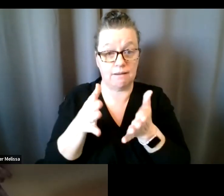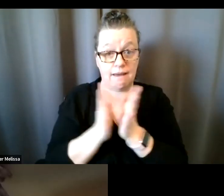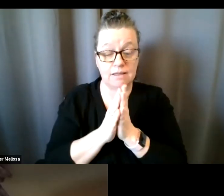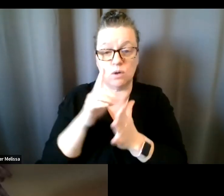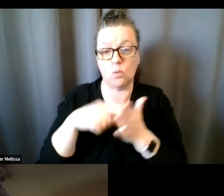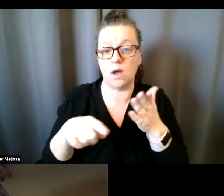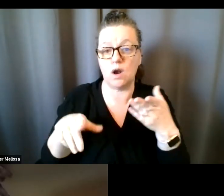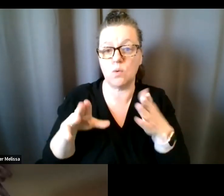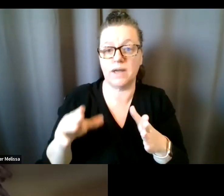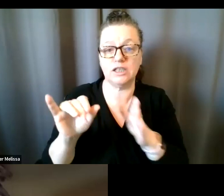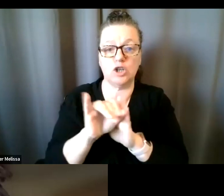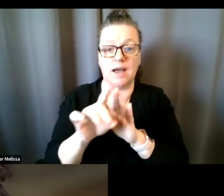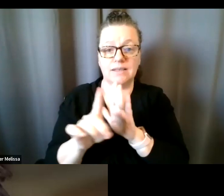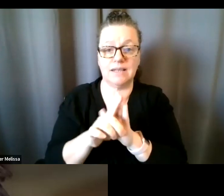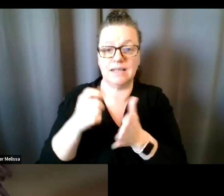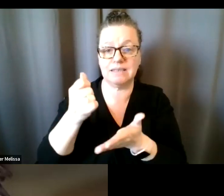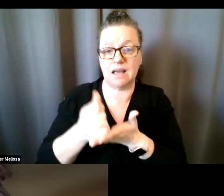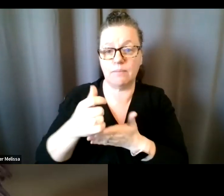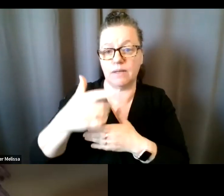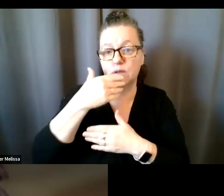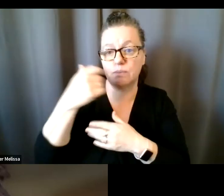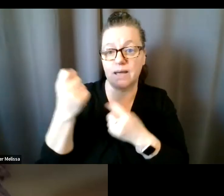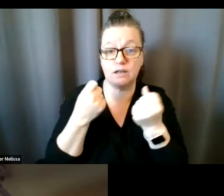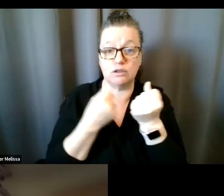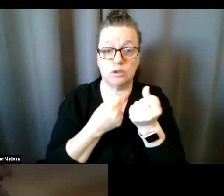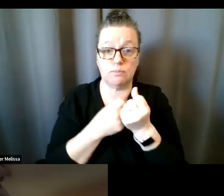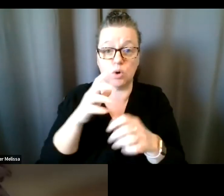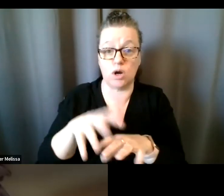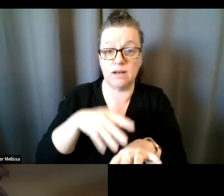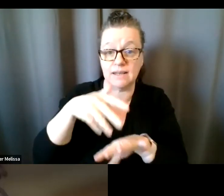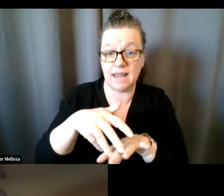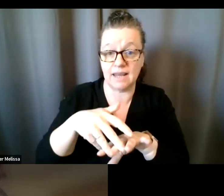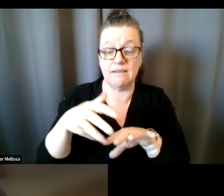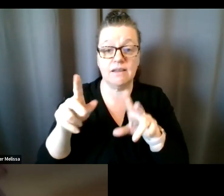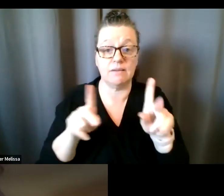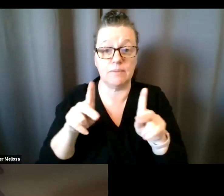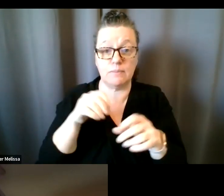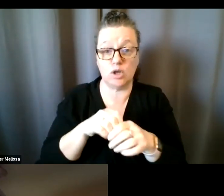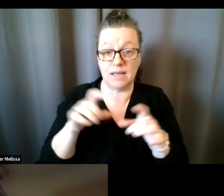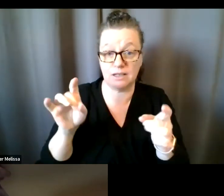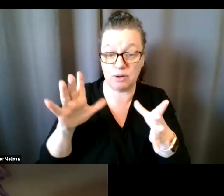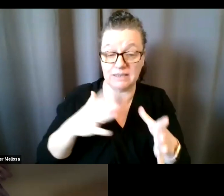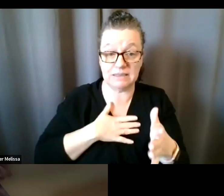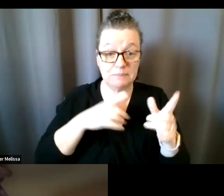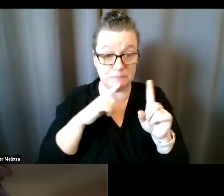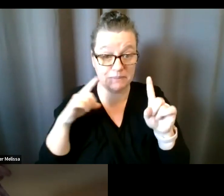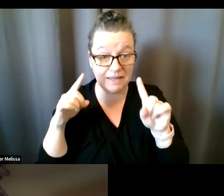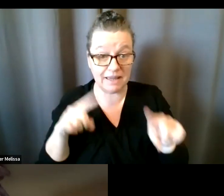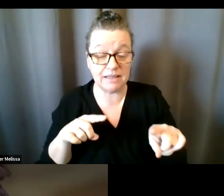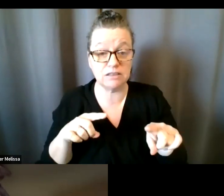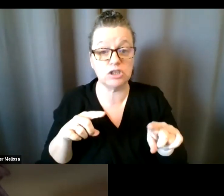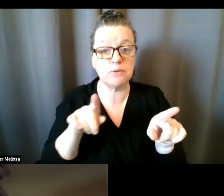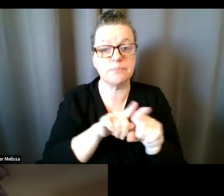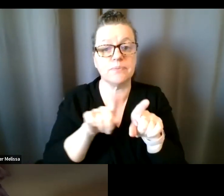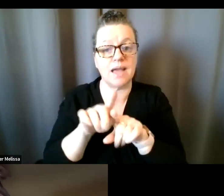are ways in which your identity is helping you better support Native people in crisis? My answer to that question was, as